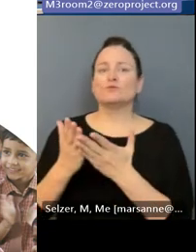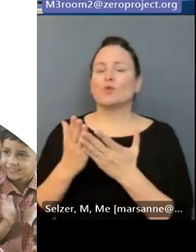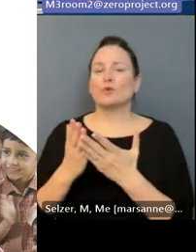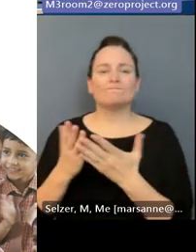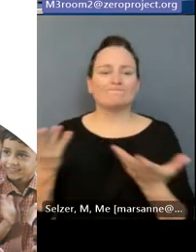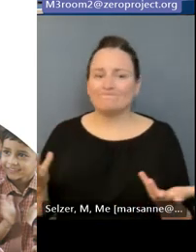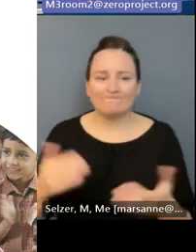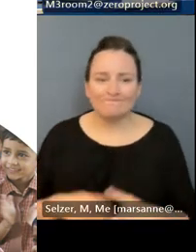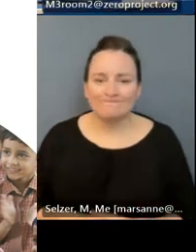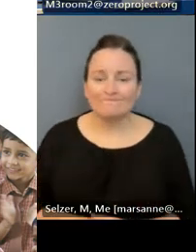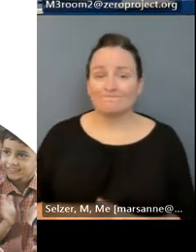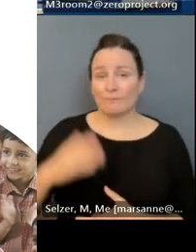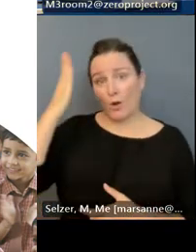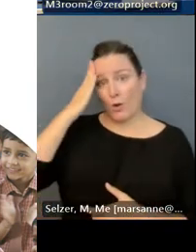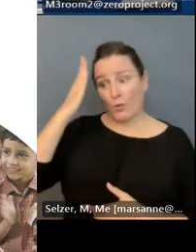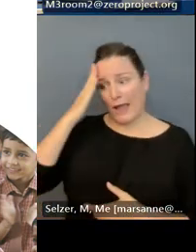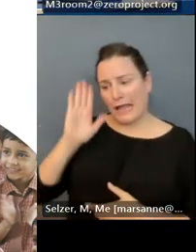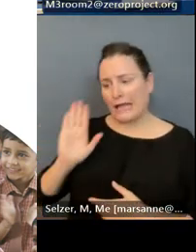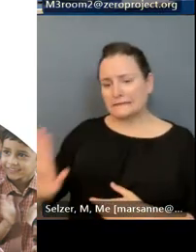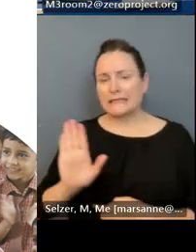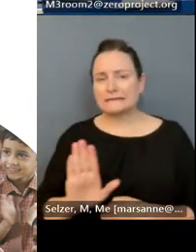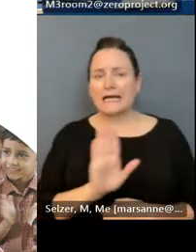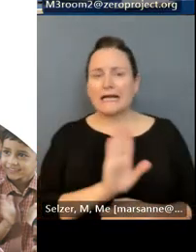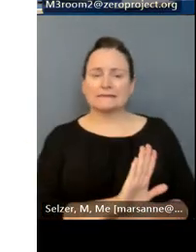autism, ADHD.